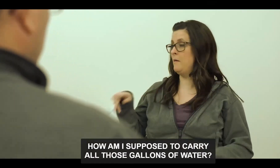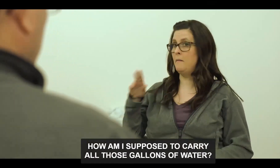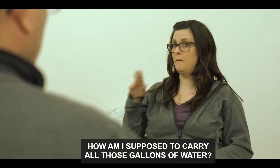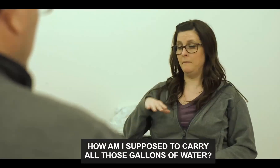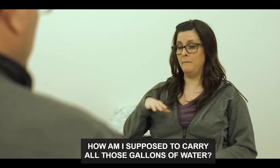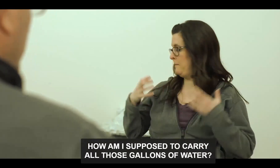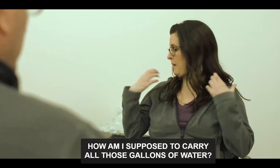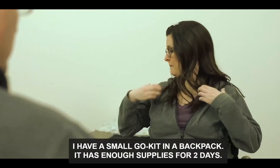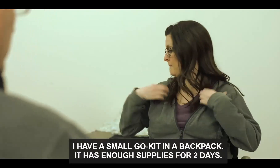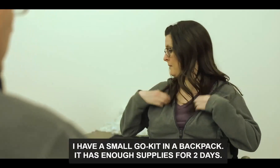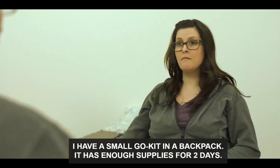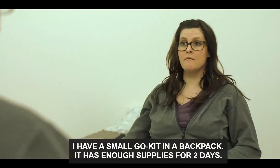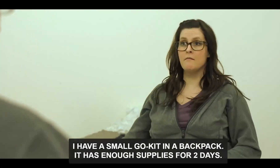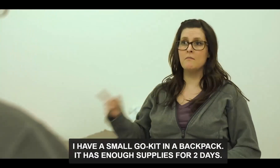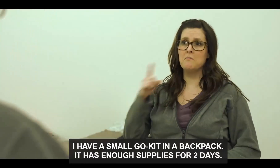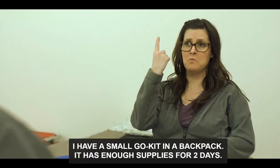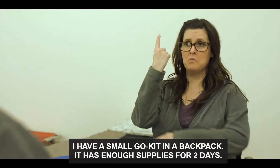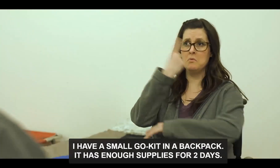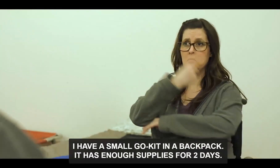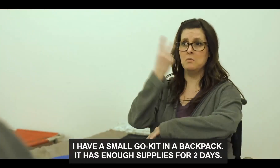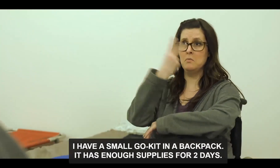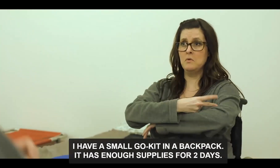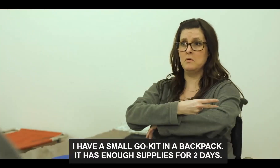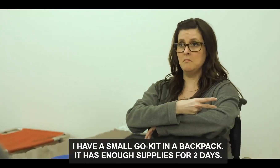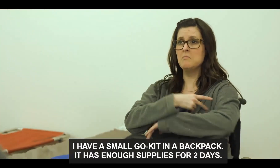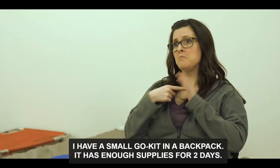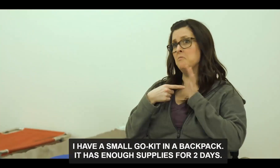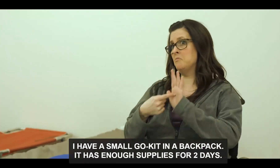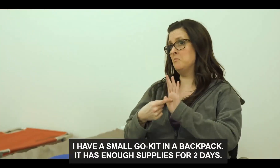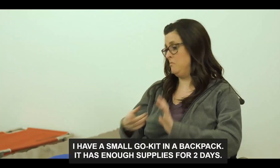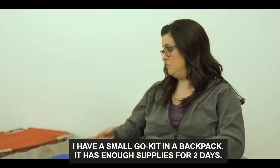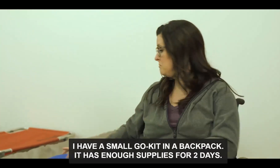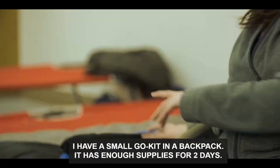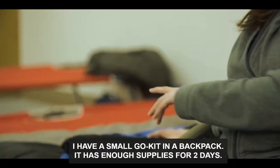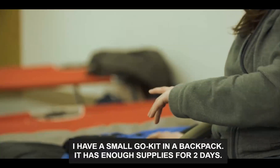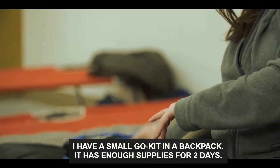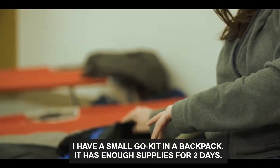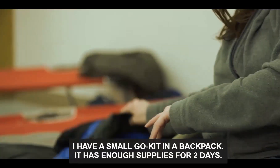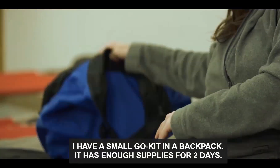I have a small go kit in a backpack. It has enough supplies for 2 days.